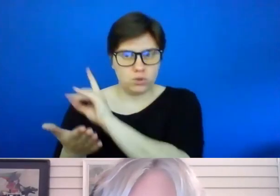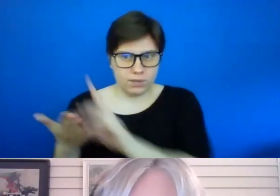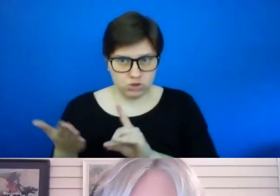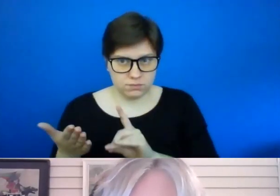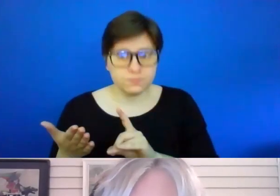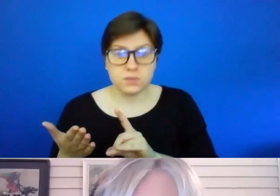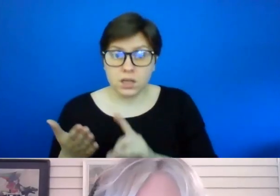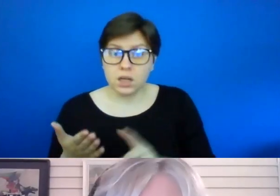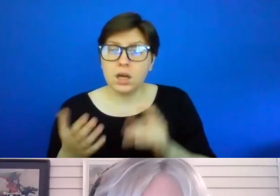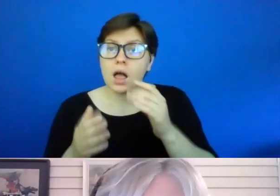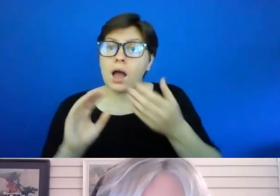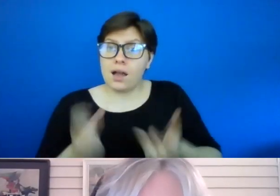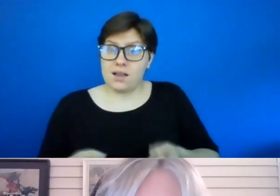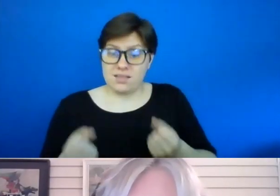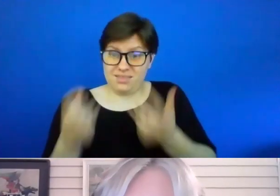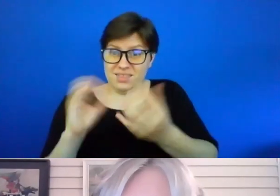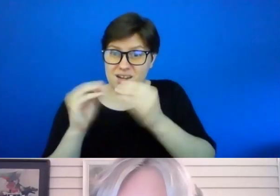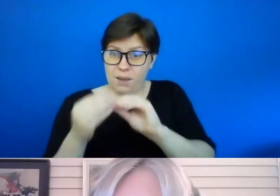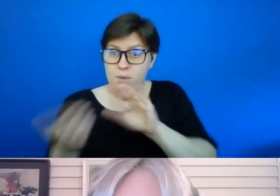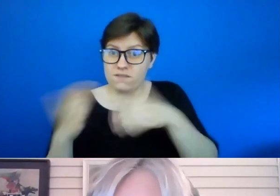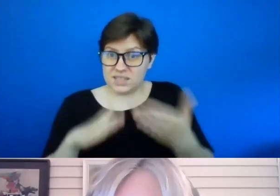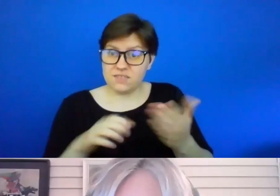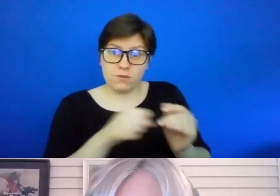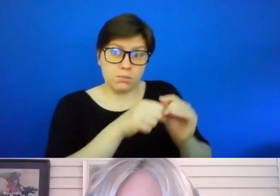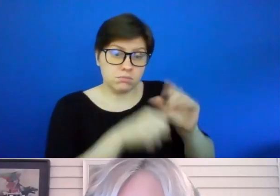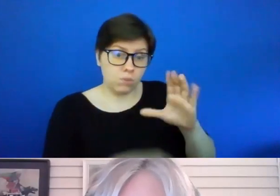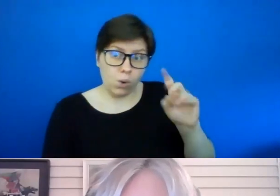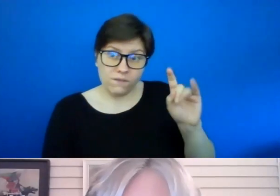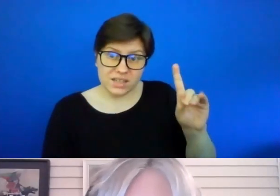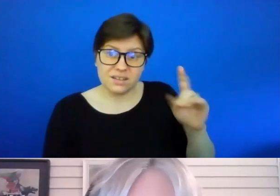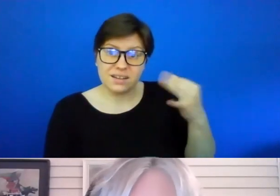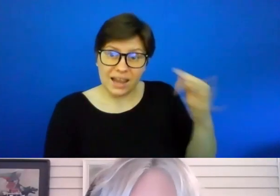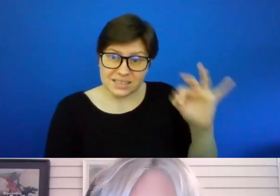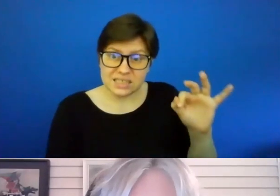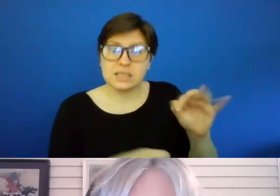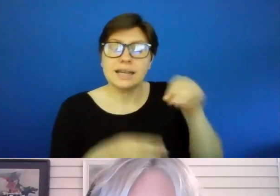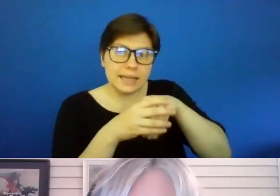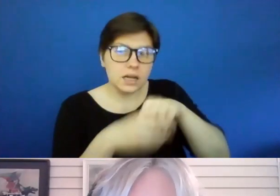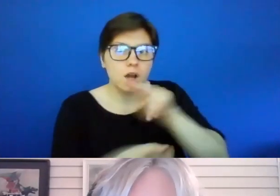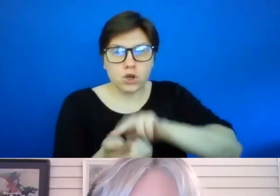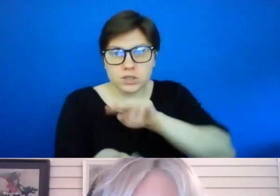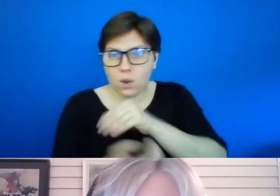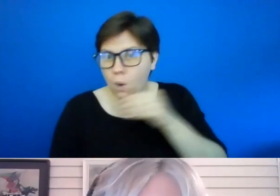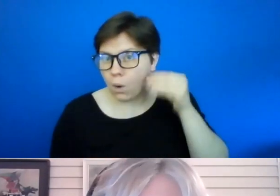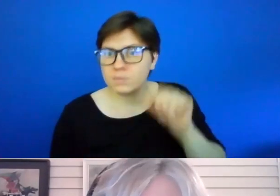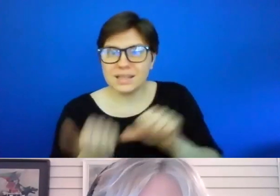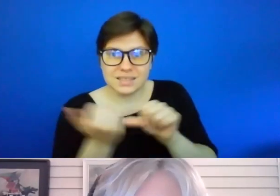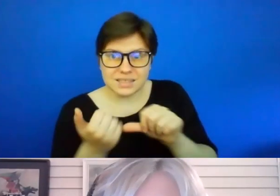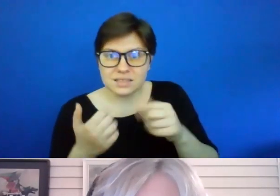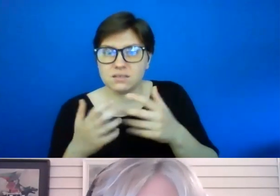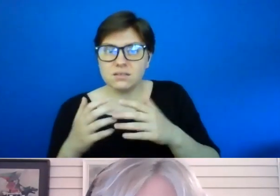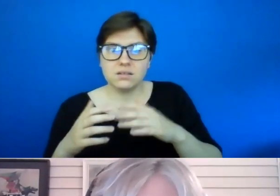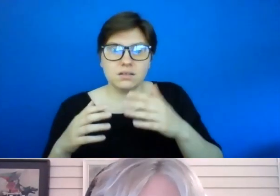disproportionate number of deaths from COVID-19 among residents of nursing homes and assisted facilities continues,